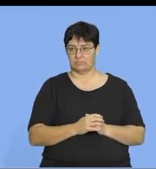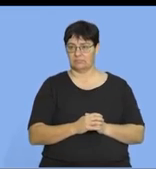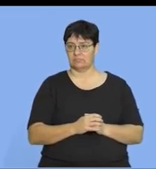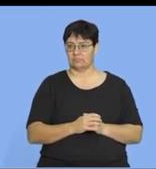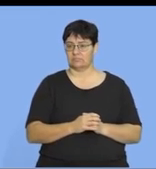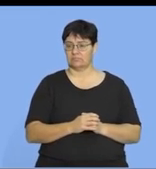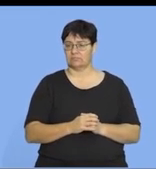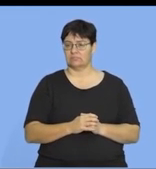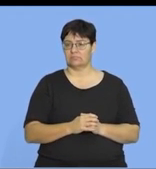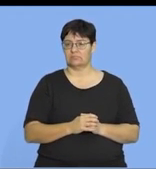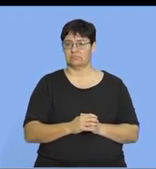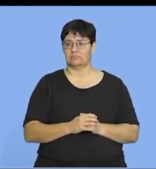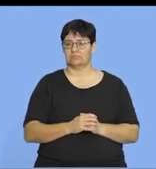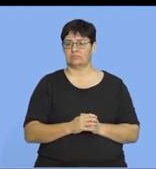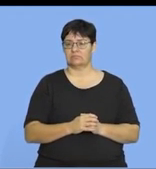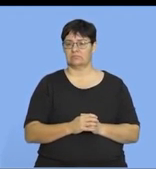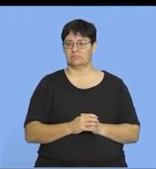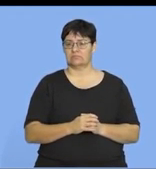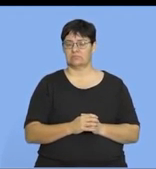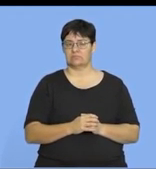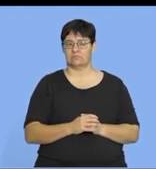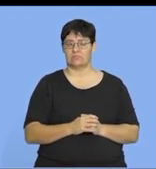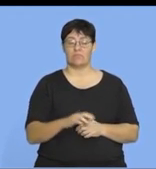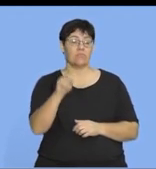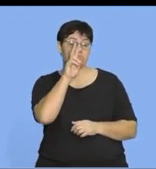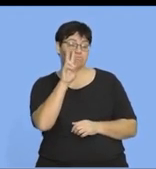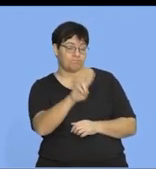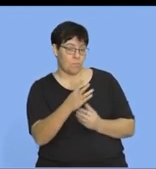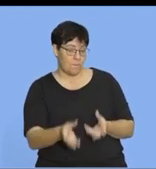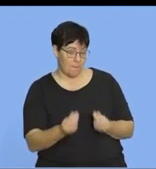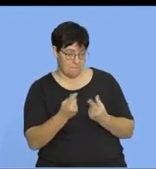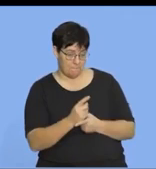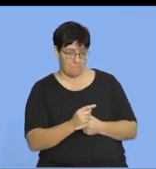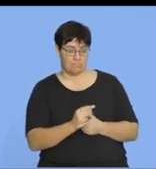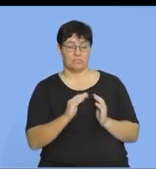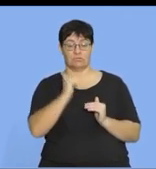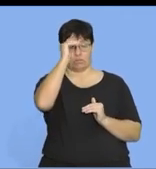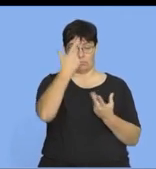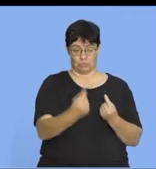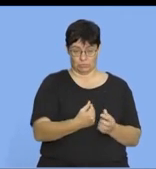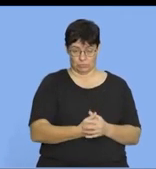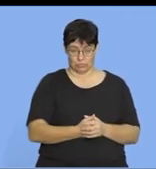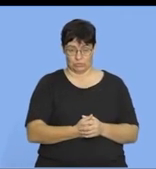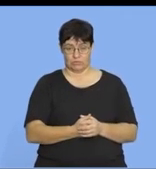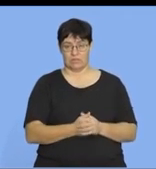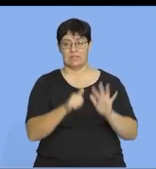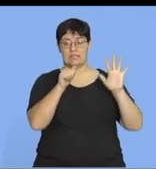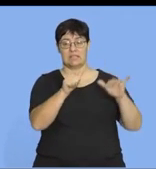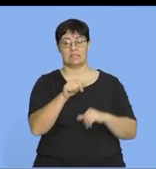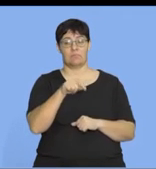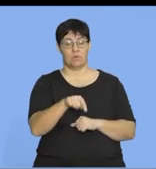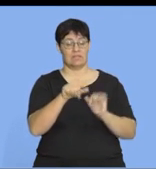Need our calculators. So let's see what we get. I'm going to do the top, which